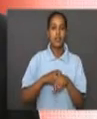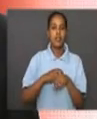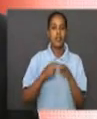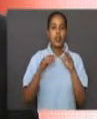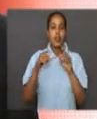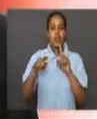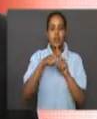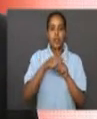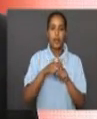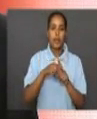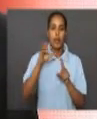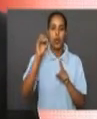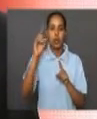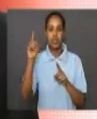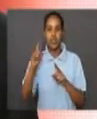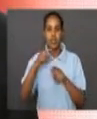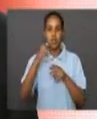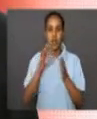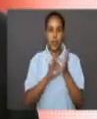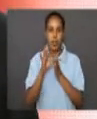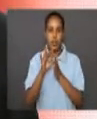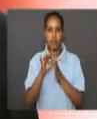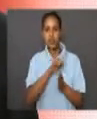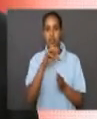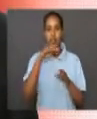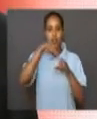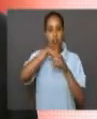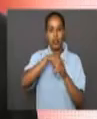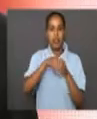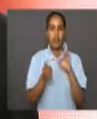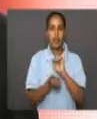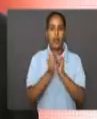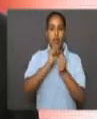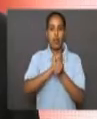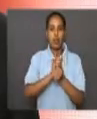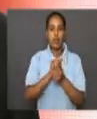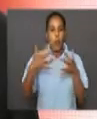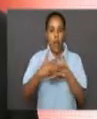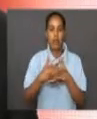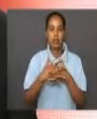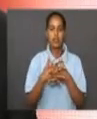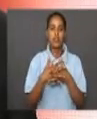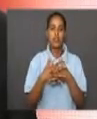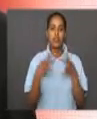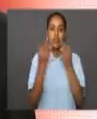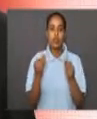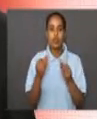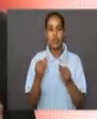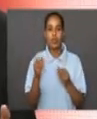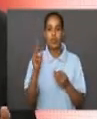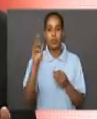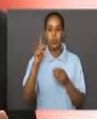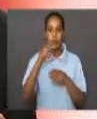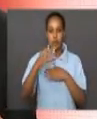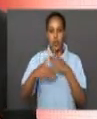positive oxidation numbers, when they are in their combined form, the production of a